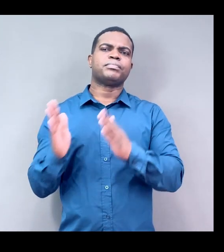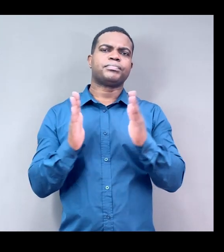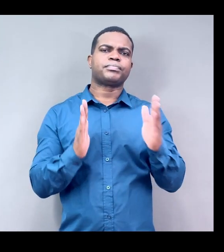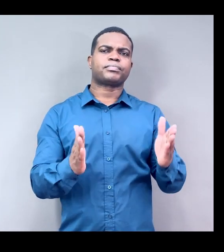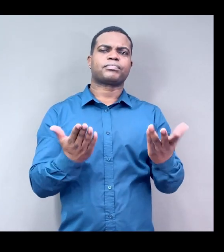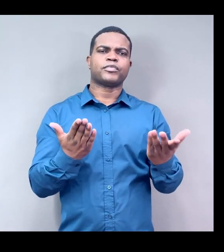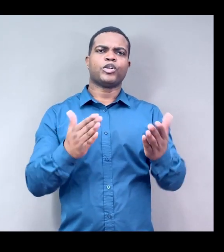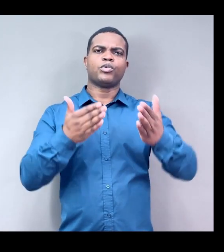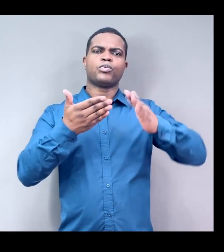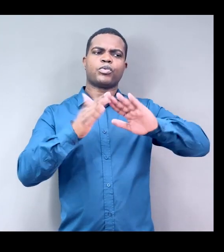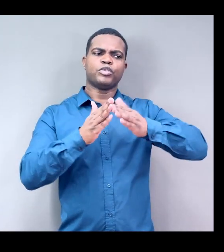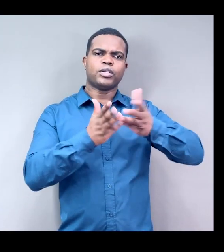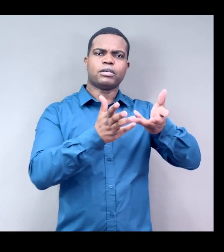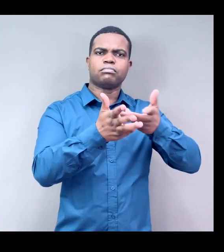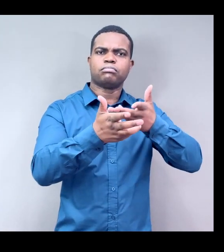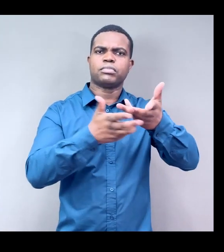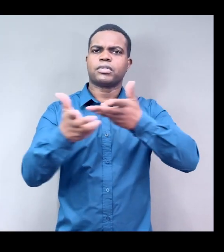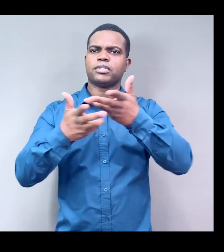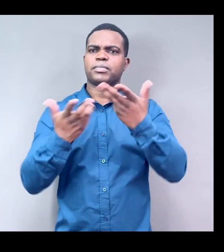So let's look at